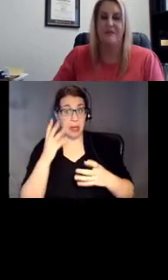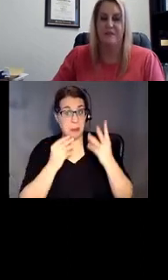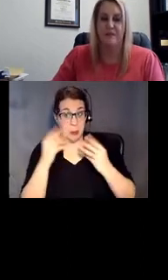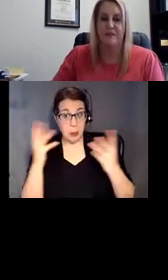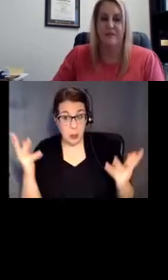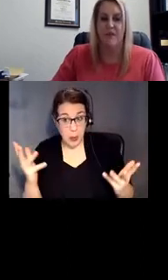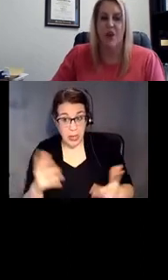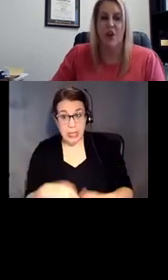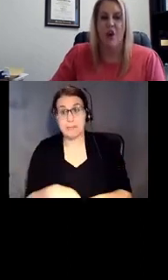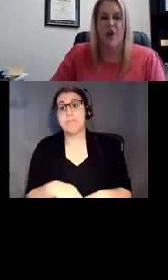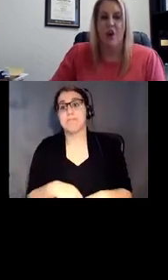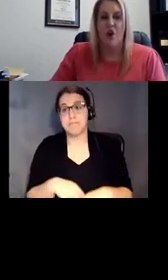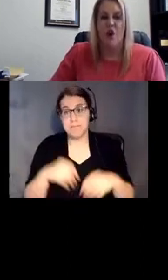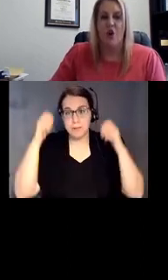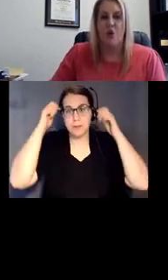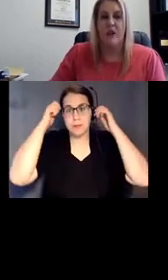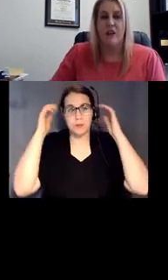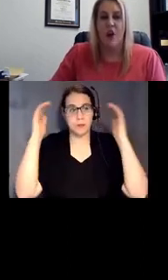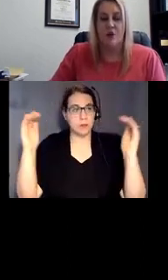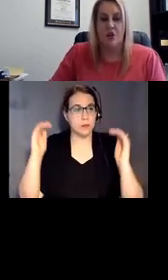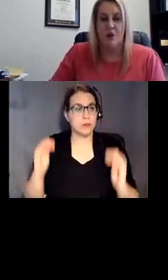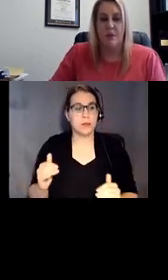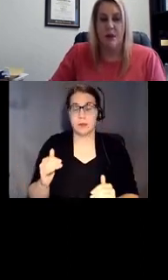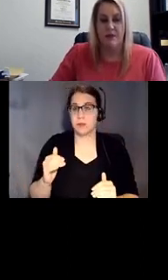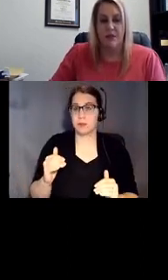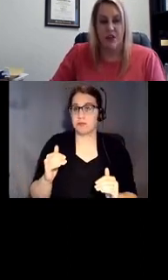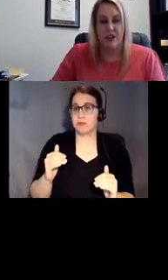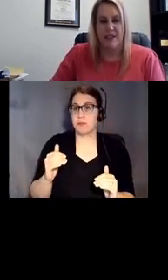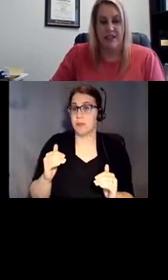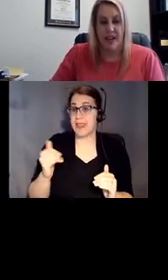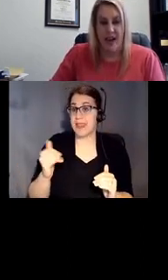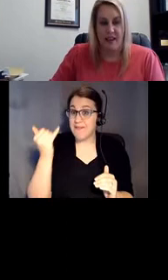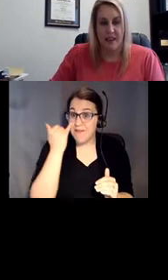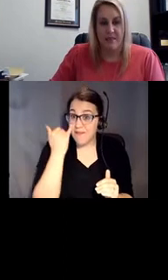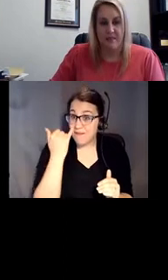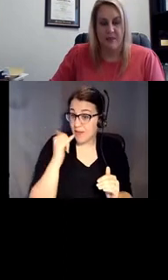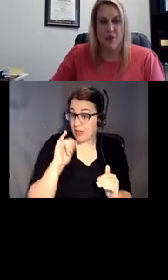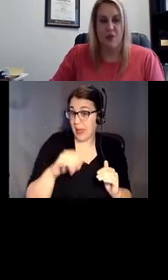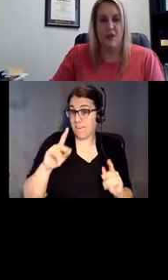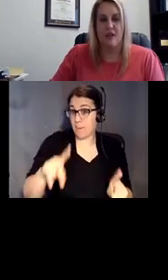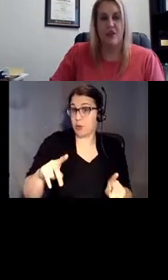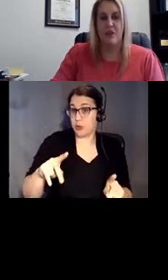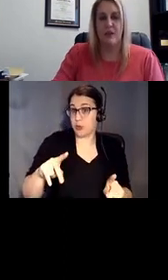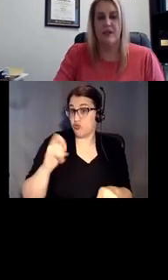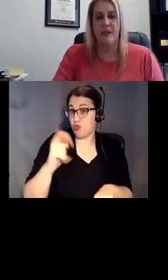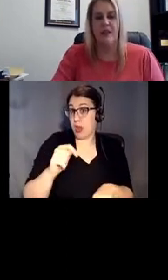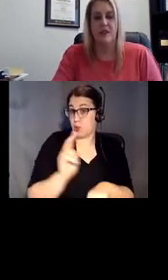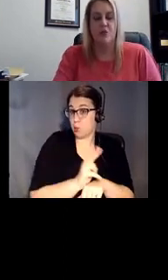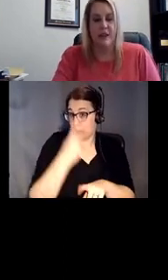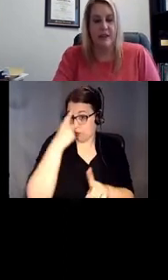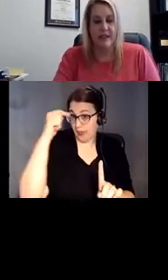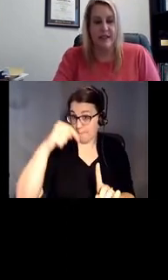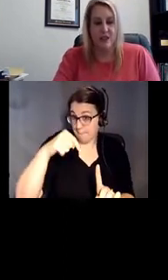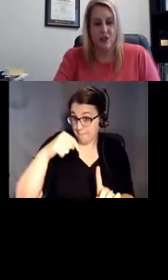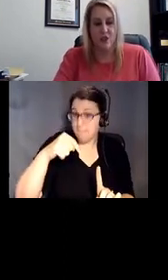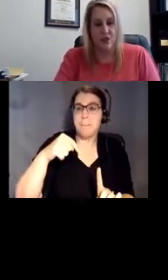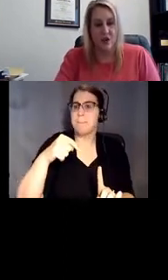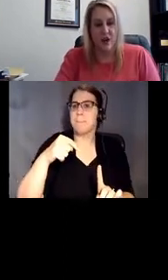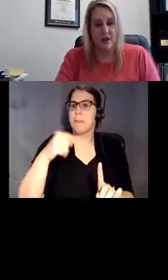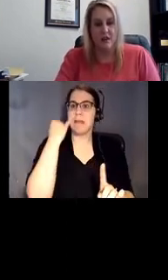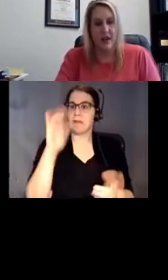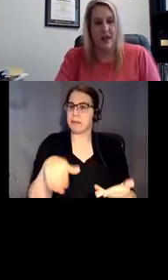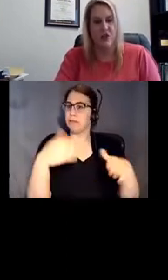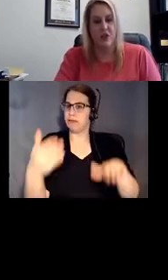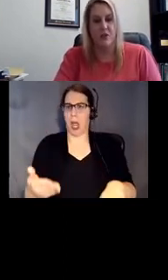have? Who will it go to at the beneficiary's death? So this is generally something that's written into